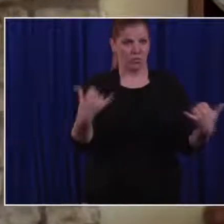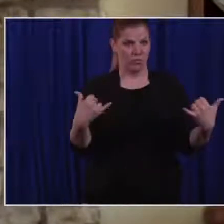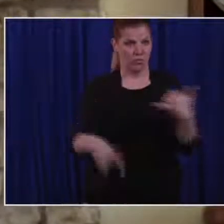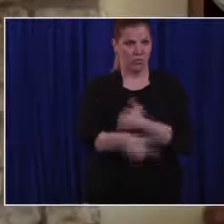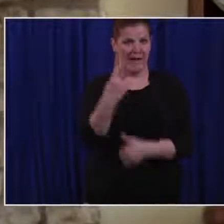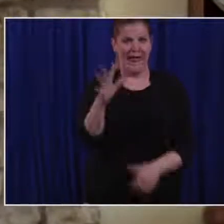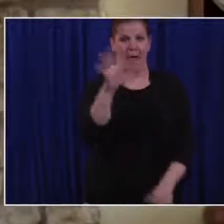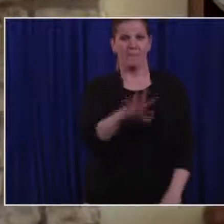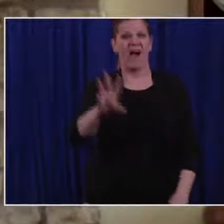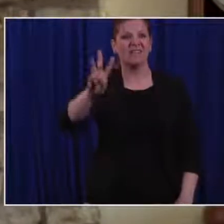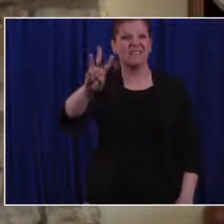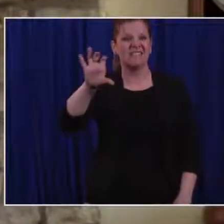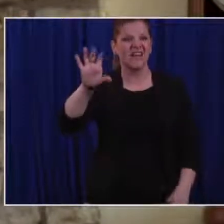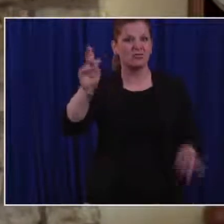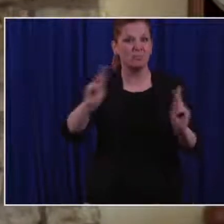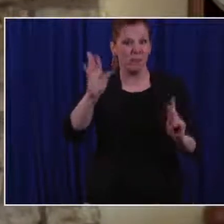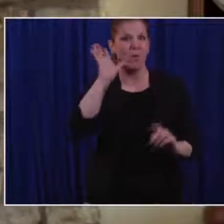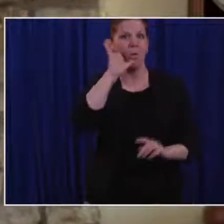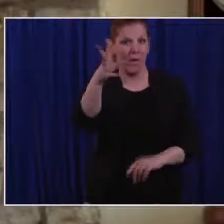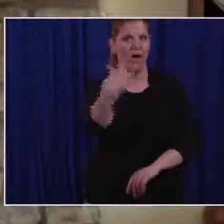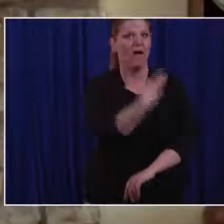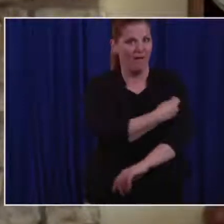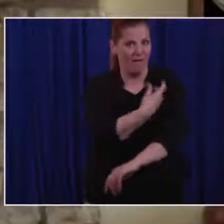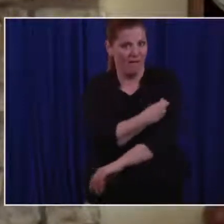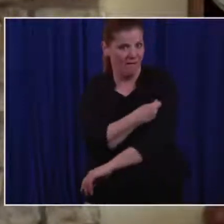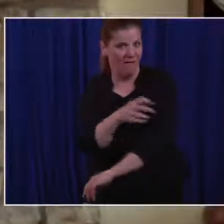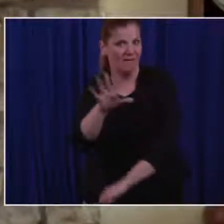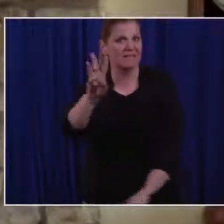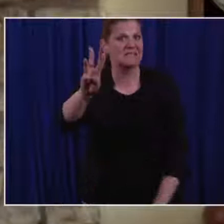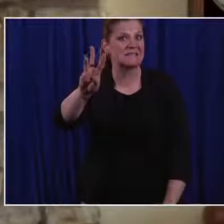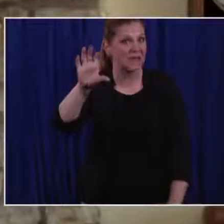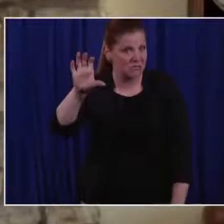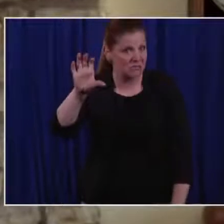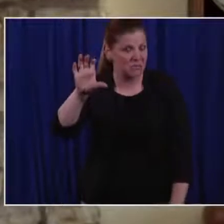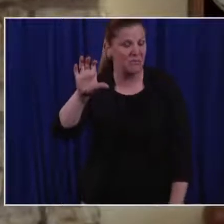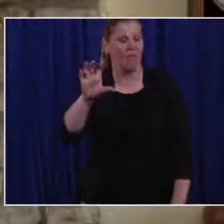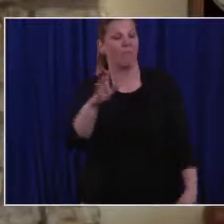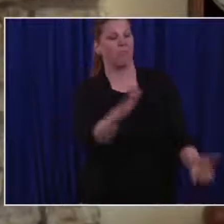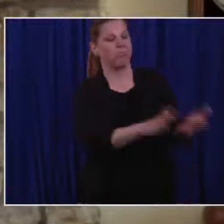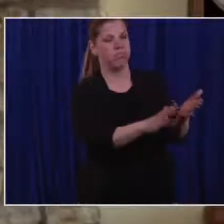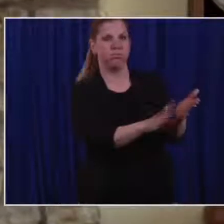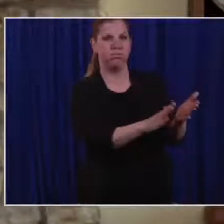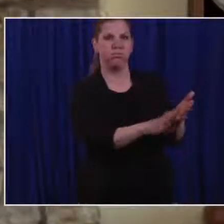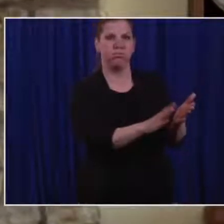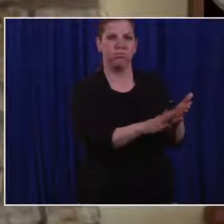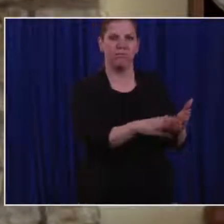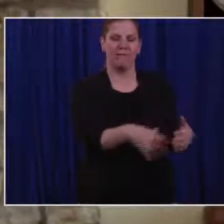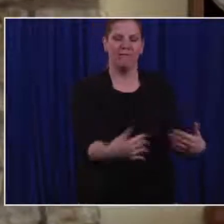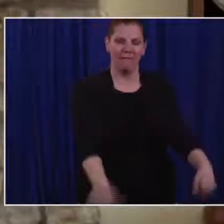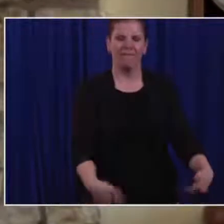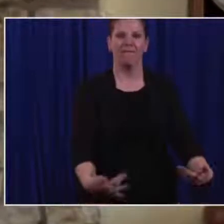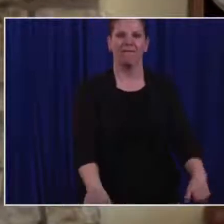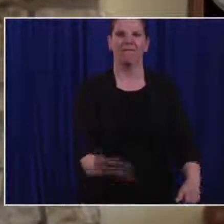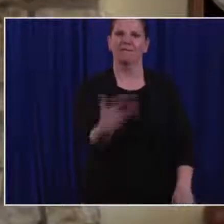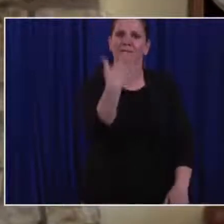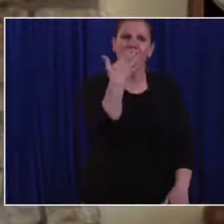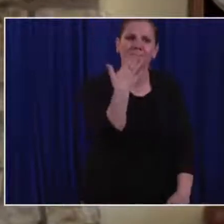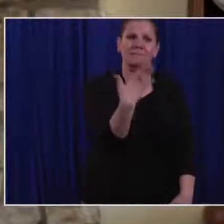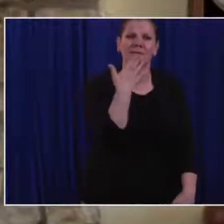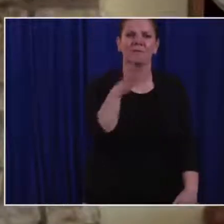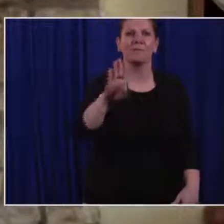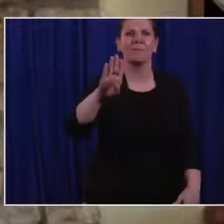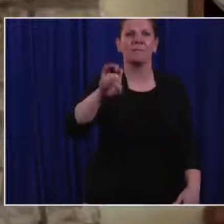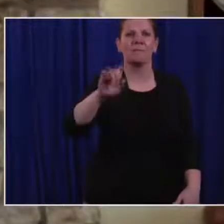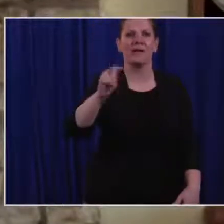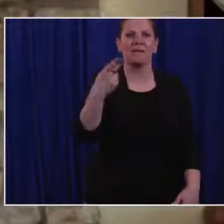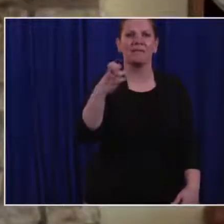So thank you to them. Thank you as well to the Bethesda Temple. That church will